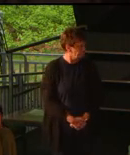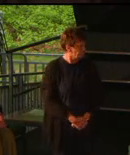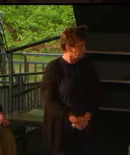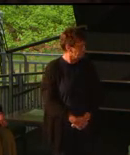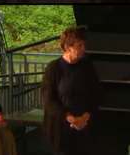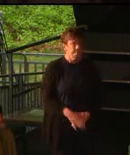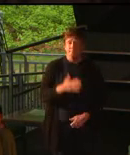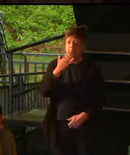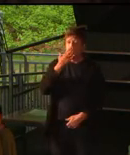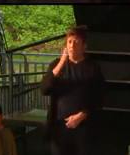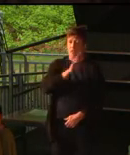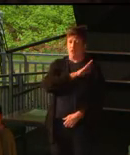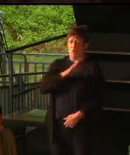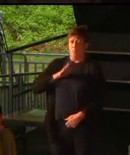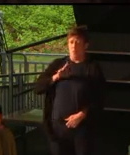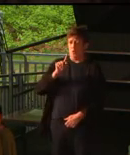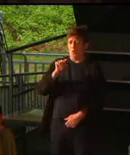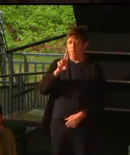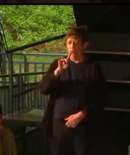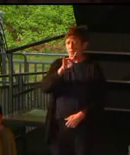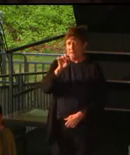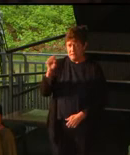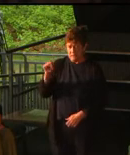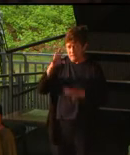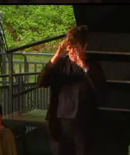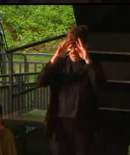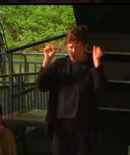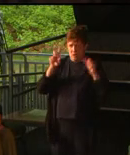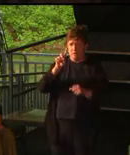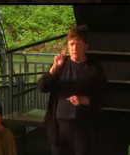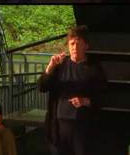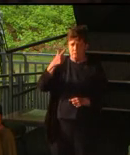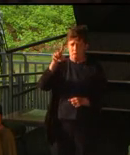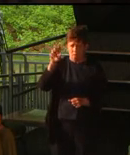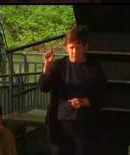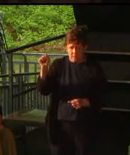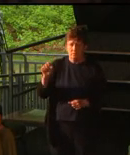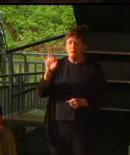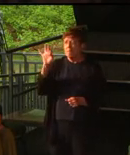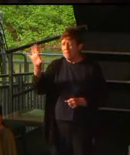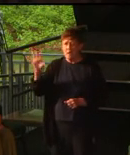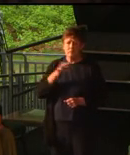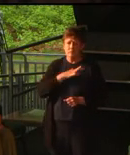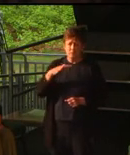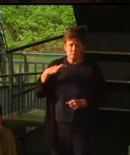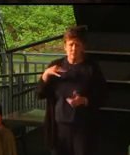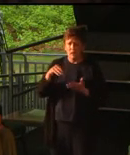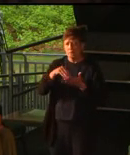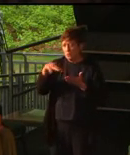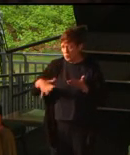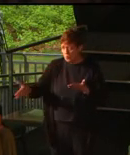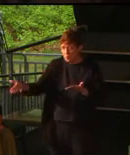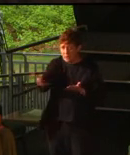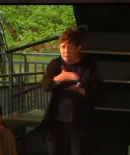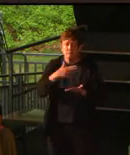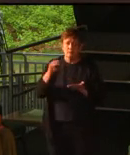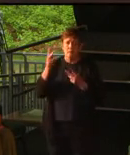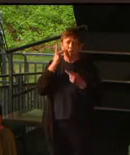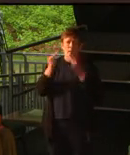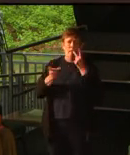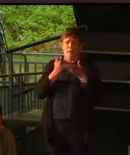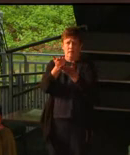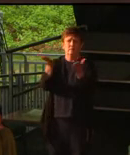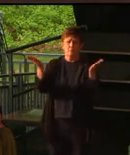Thank you, Board of Trustees, President Douglas, faculty, staff, students and guests, for the